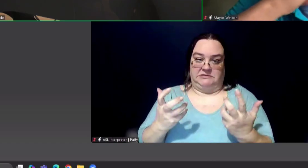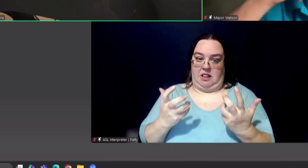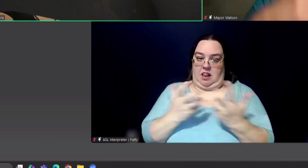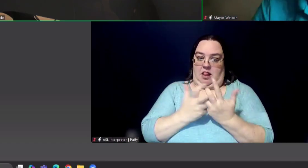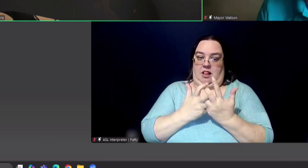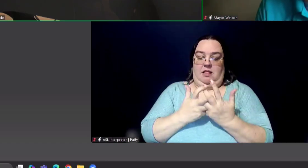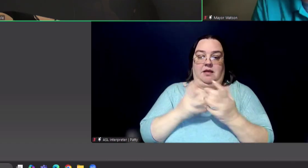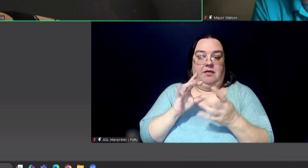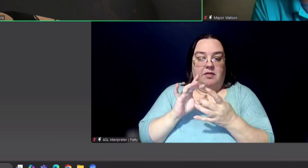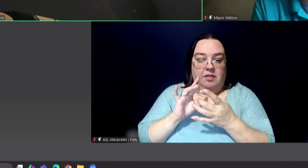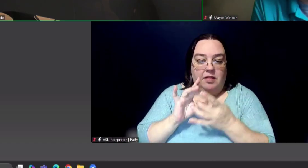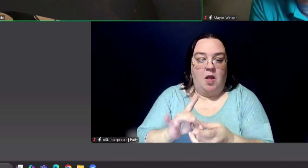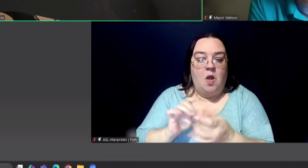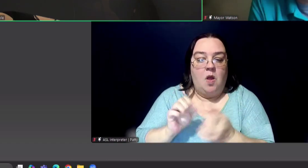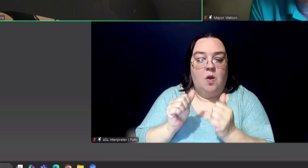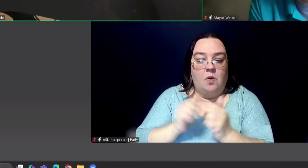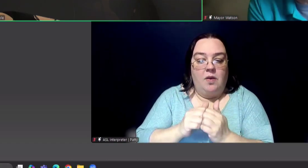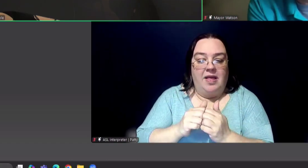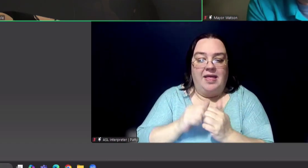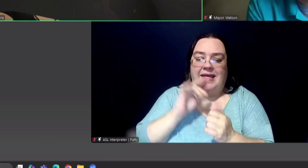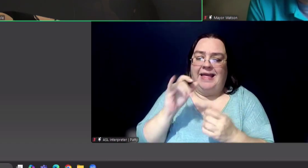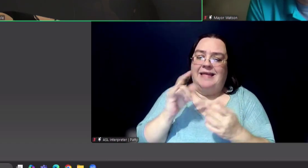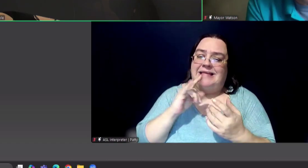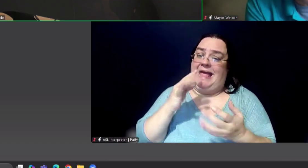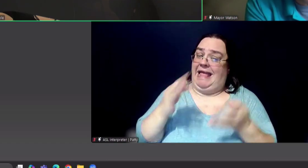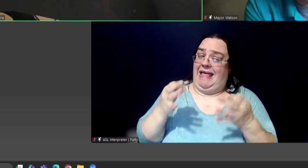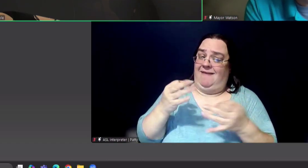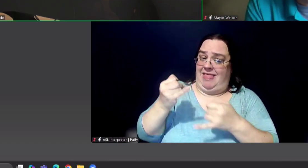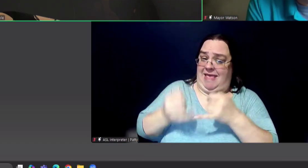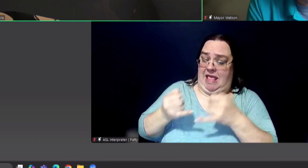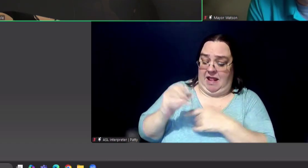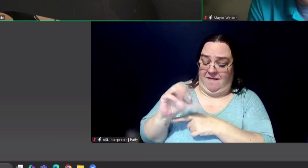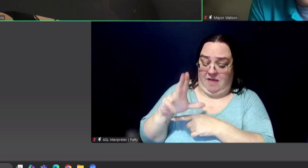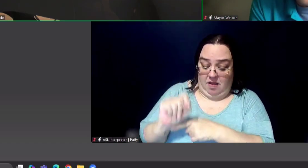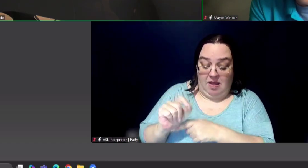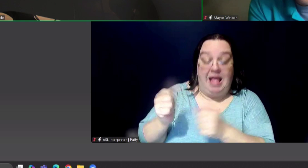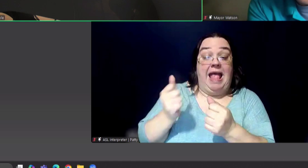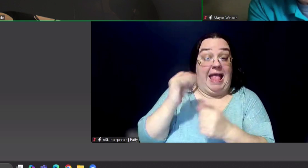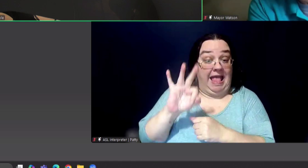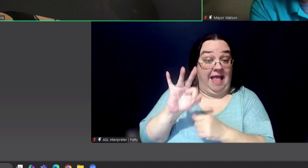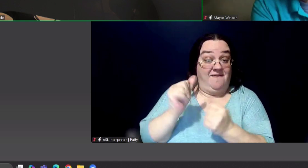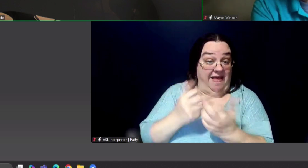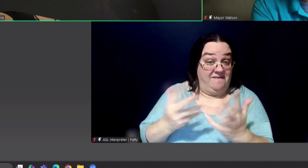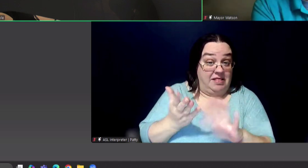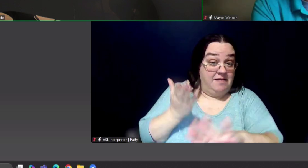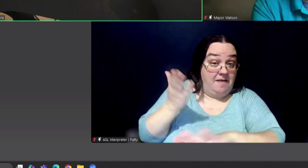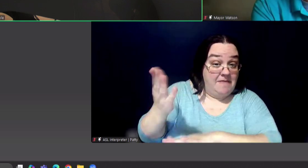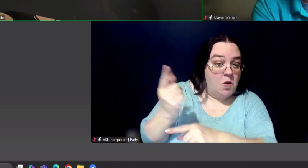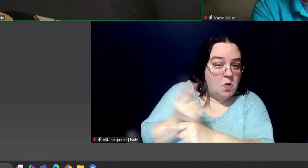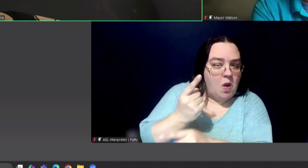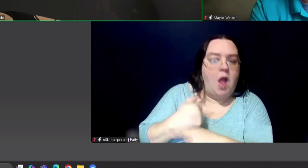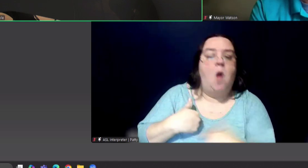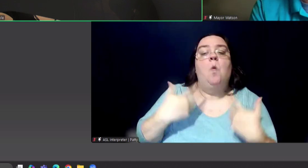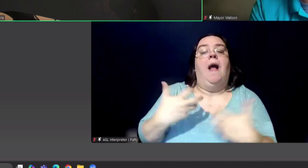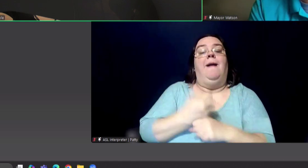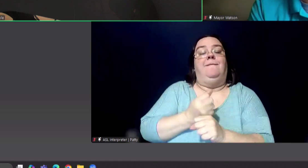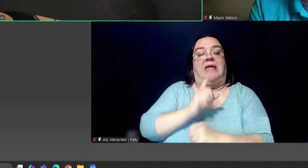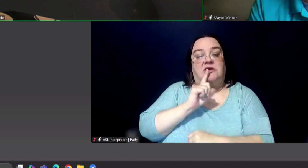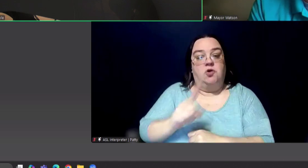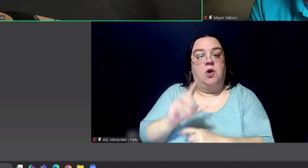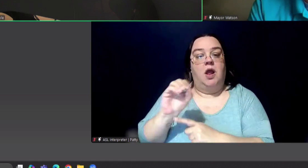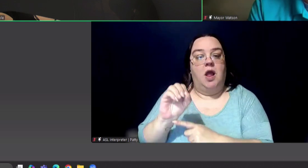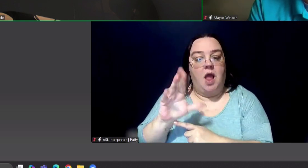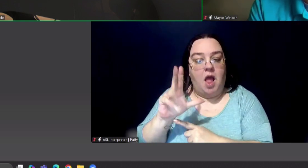at the end of October, if everything's submitted correctly. I just want to make sure that the end of October is not on the